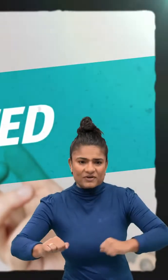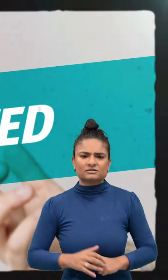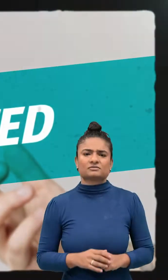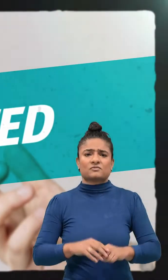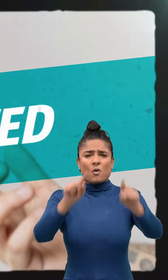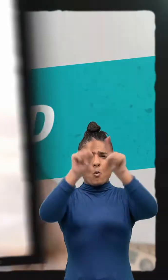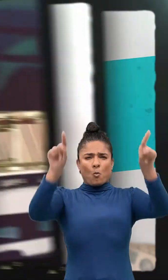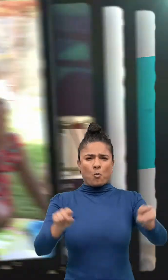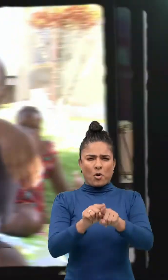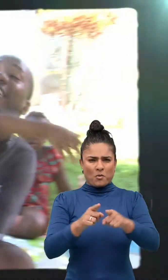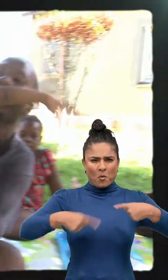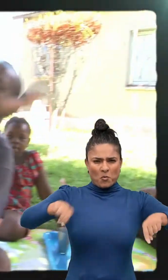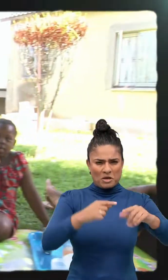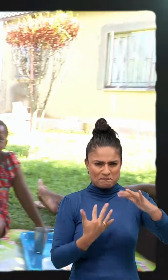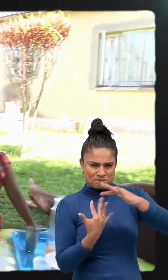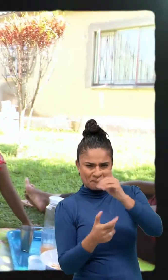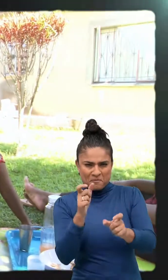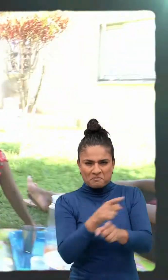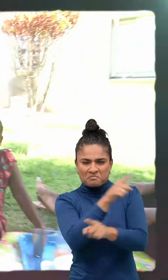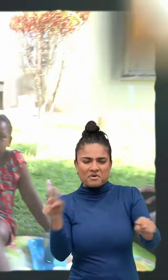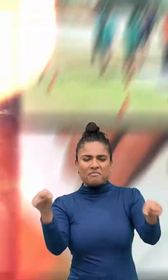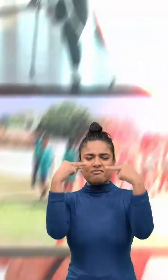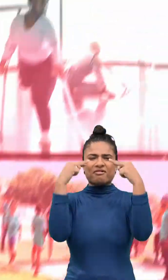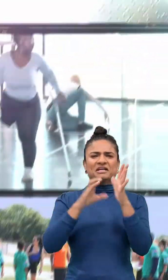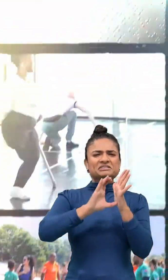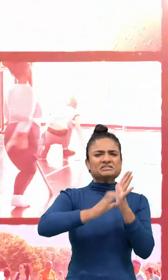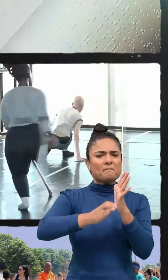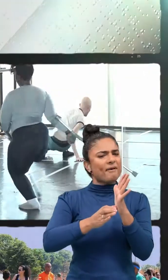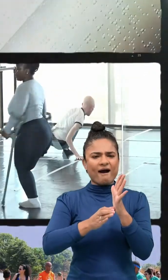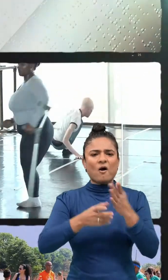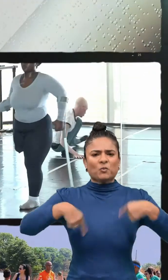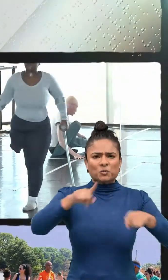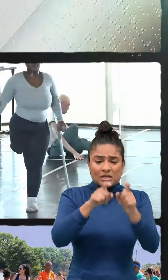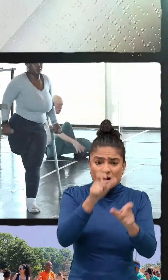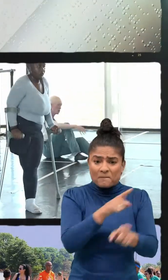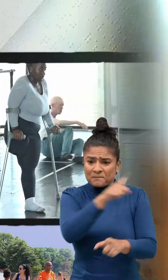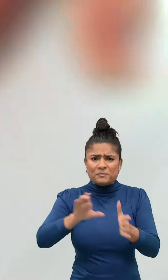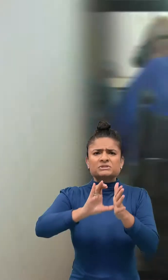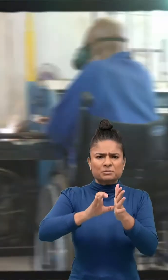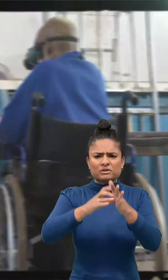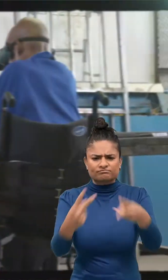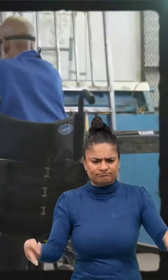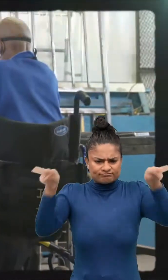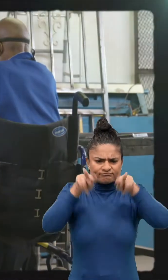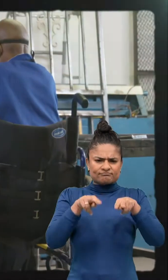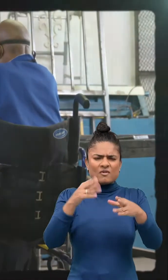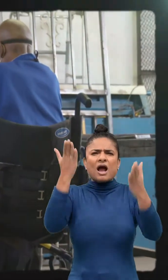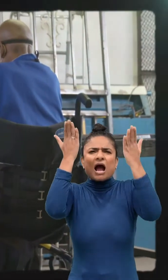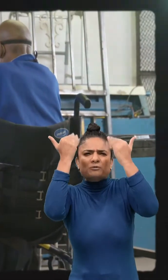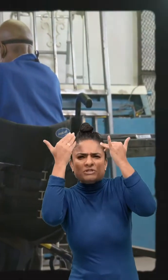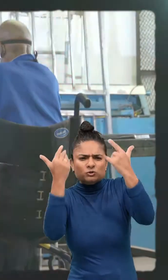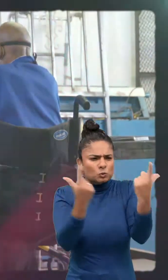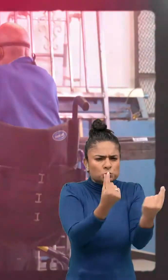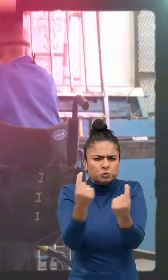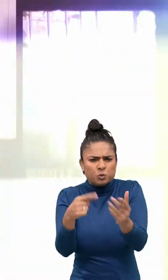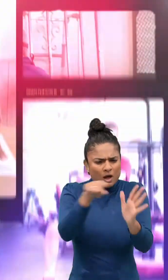Activated, your window into how we can change the way in which we aspire for persons with disabilities, how we change our